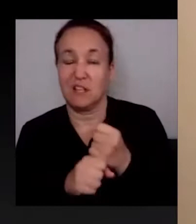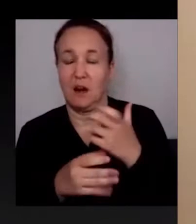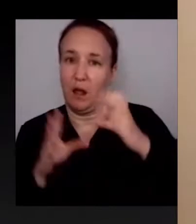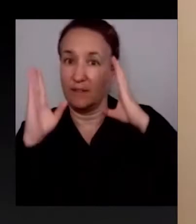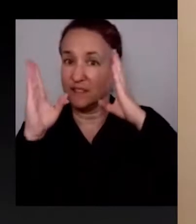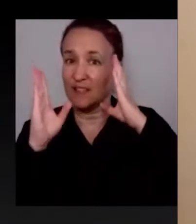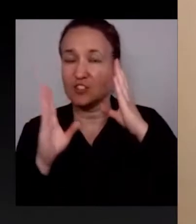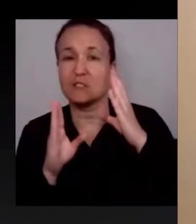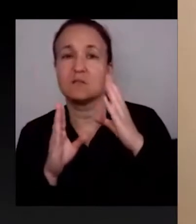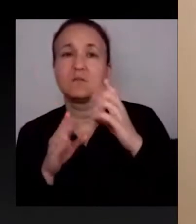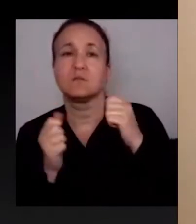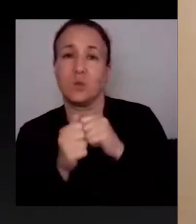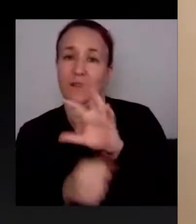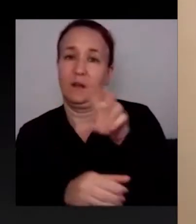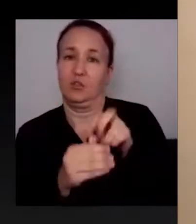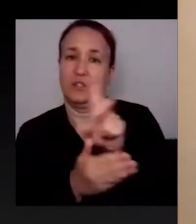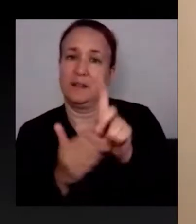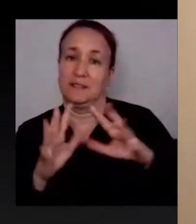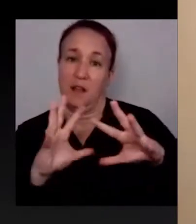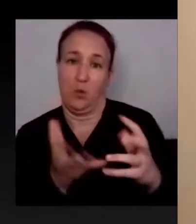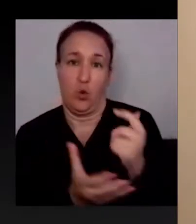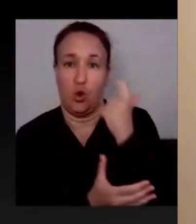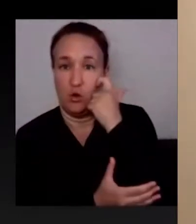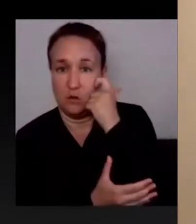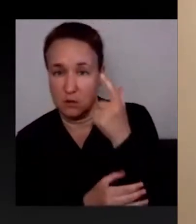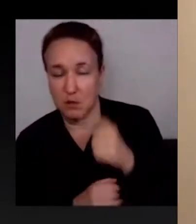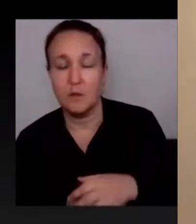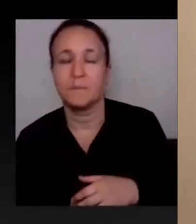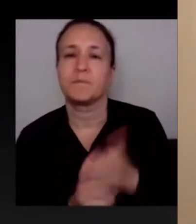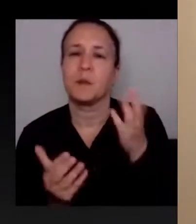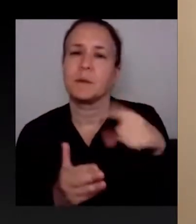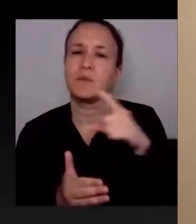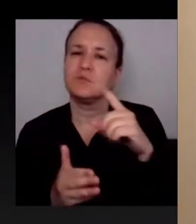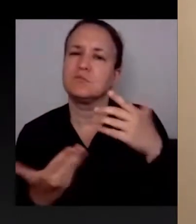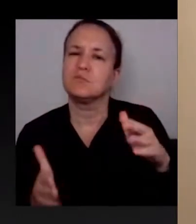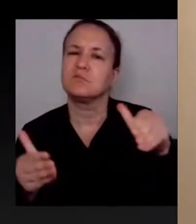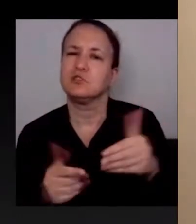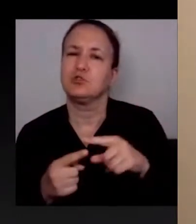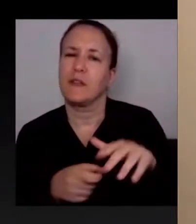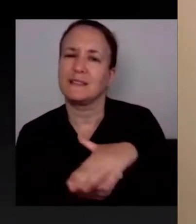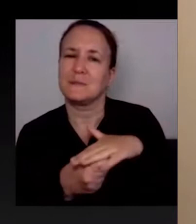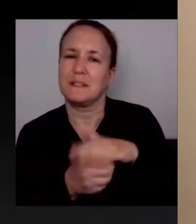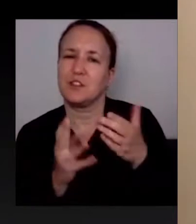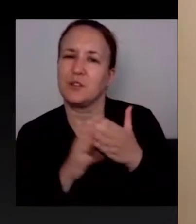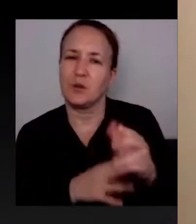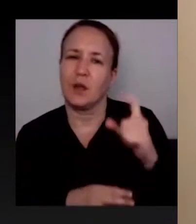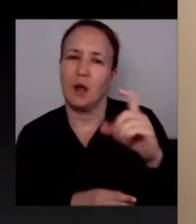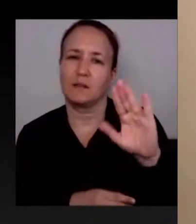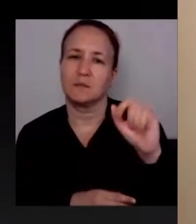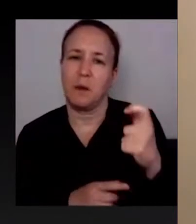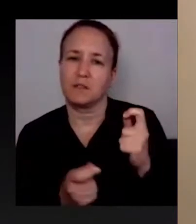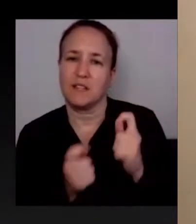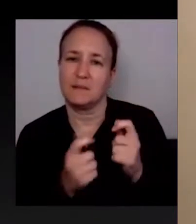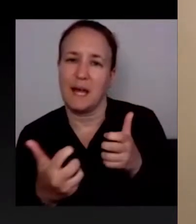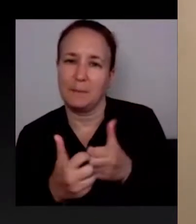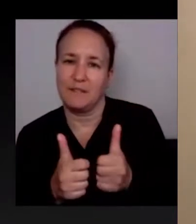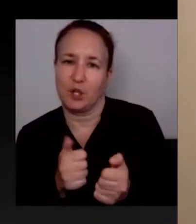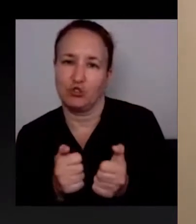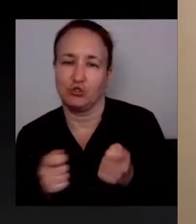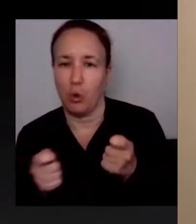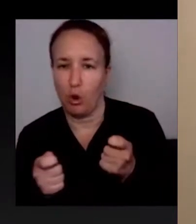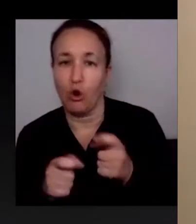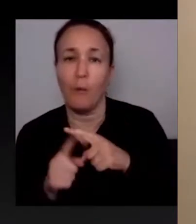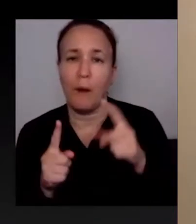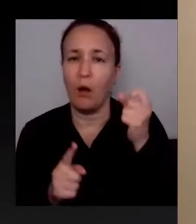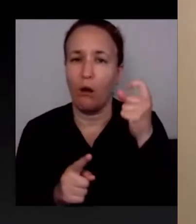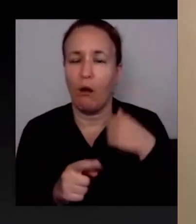the inclusive design world recently. You may have been introduced to the space via the Xbox Adaptive Controller, but there's a long,